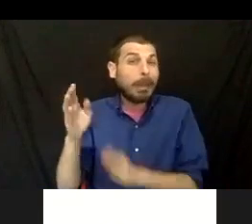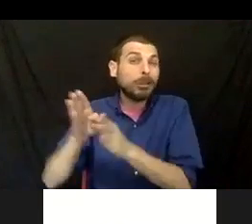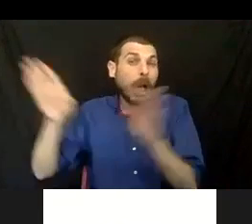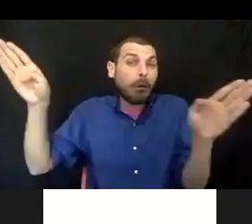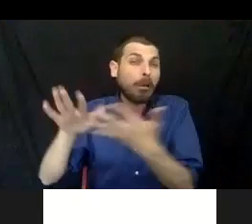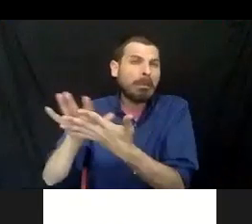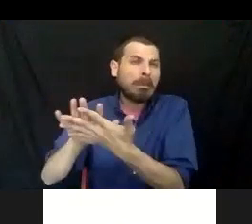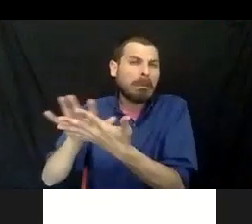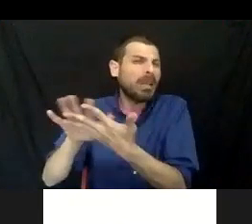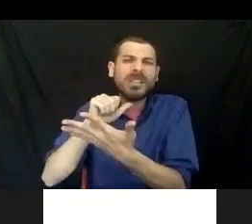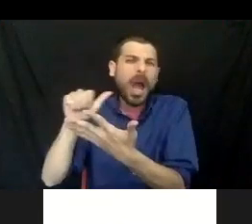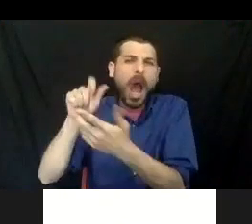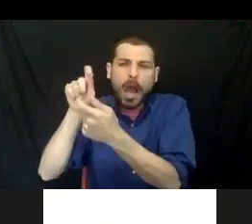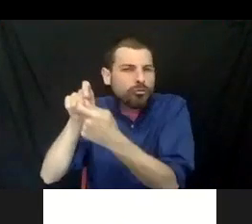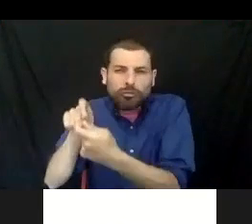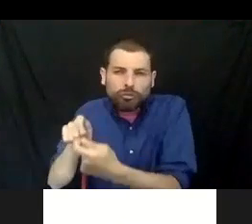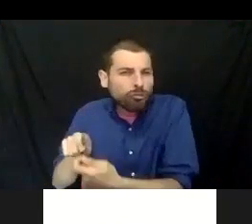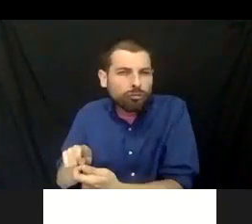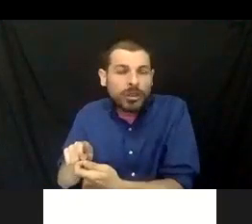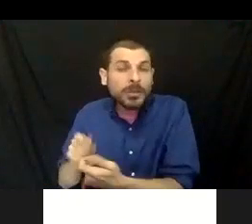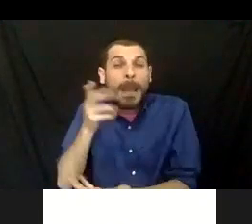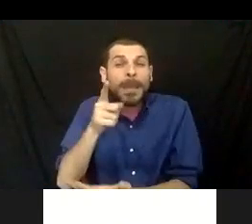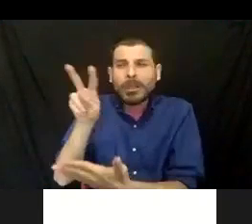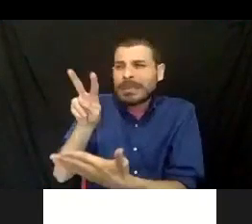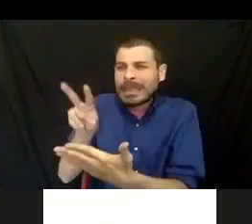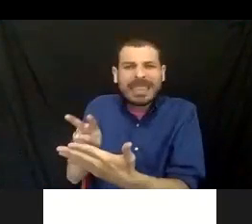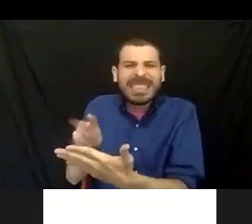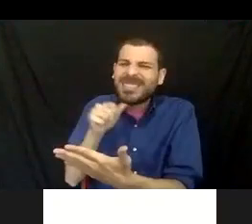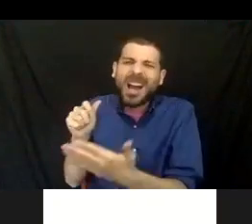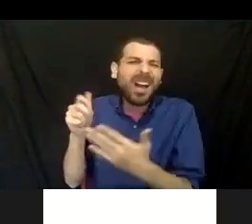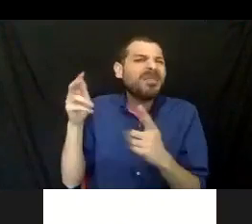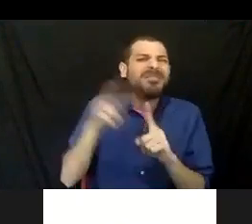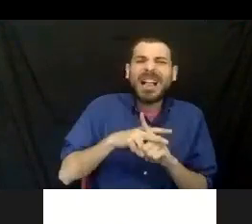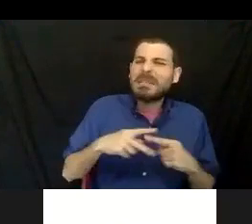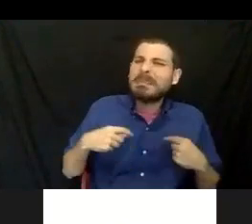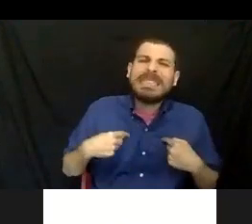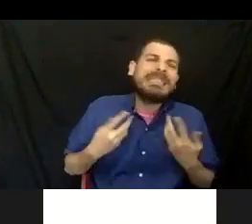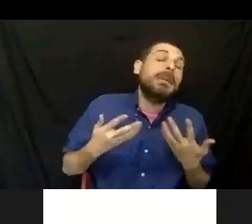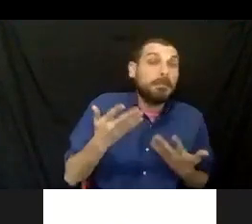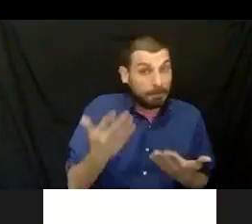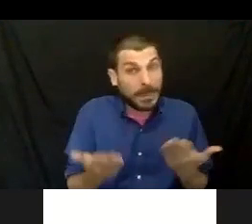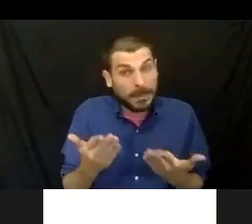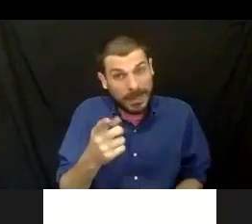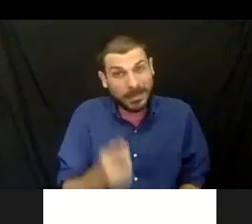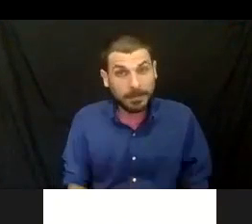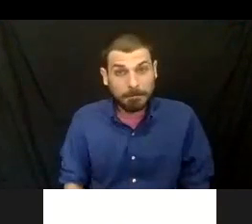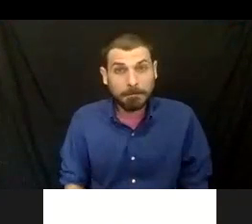and it may not be one size fits all, and there may also be specific